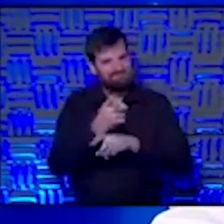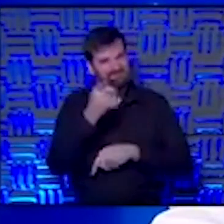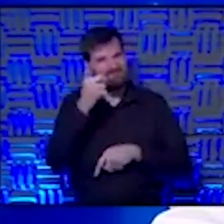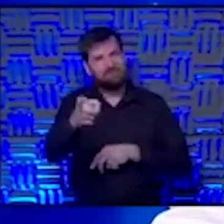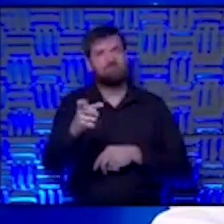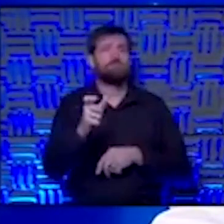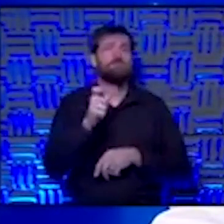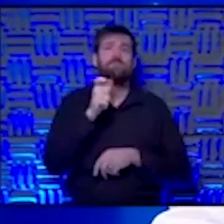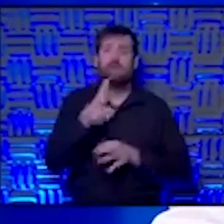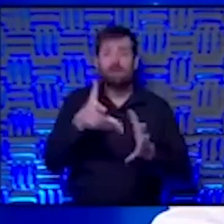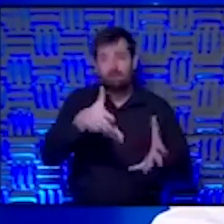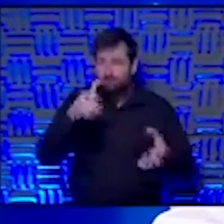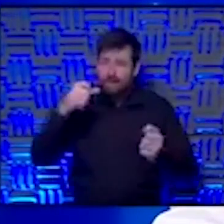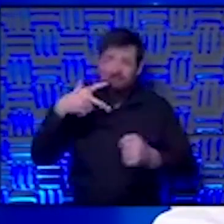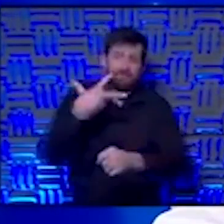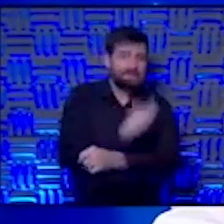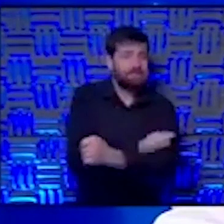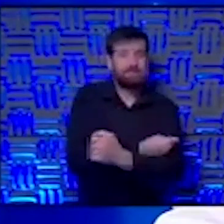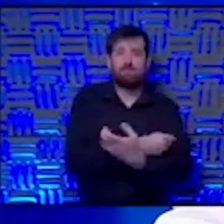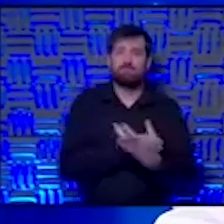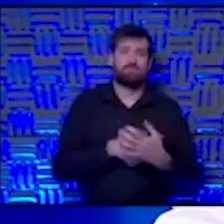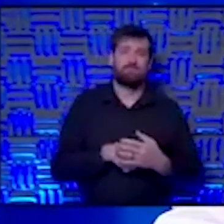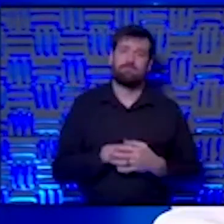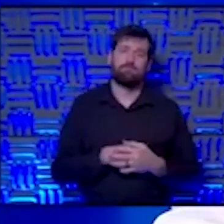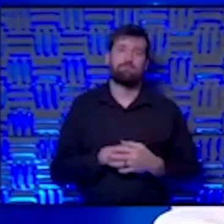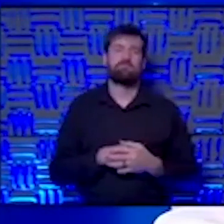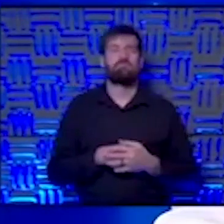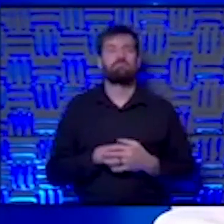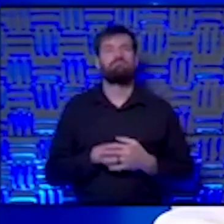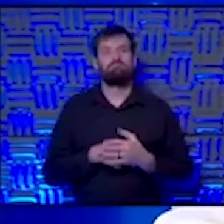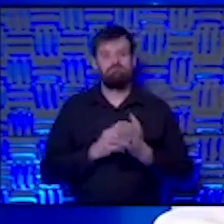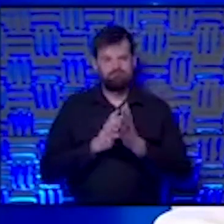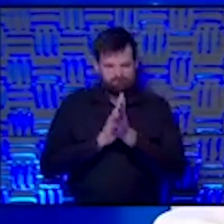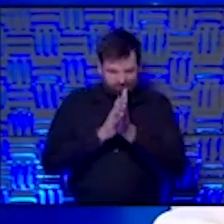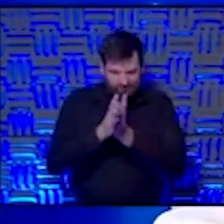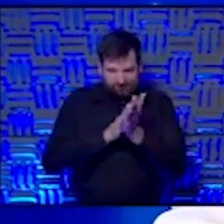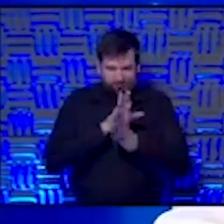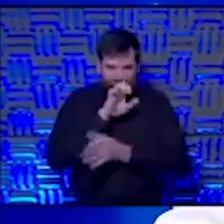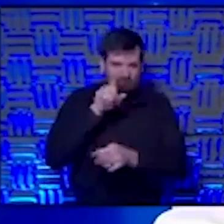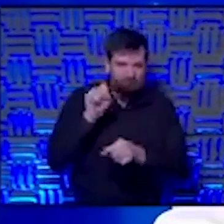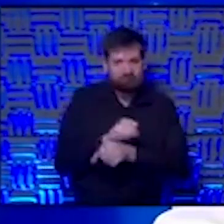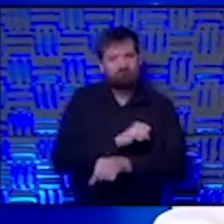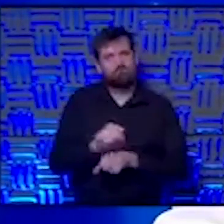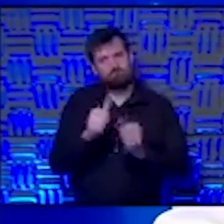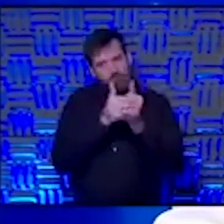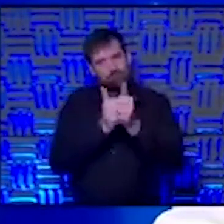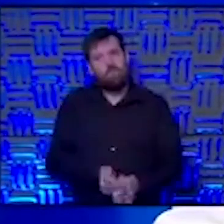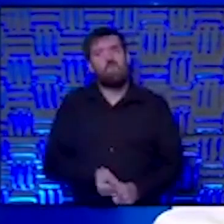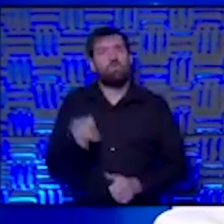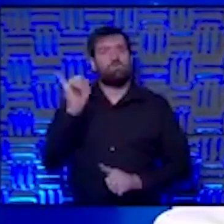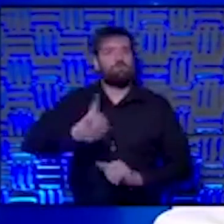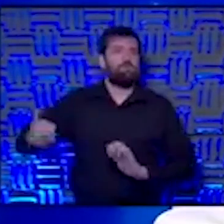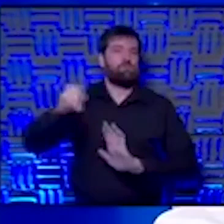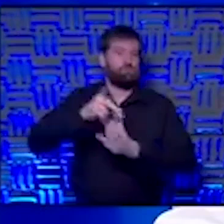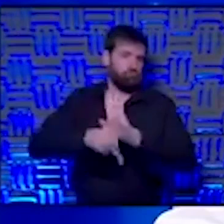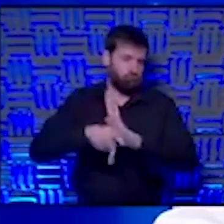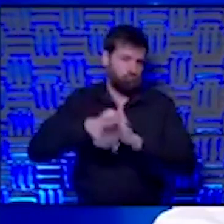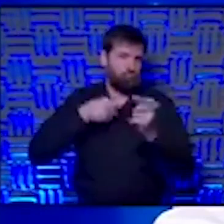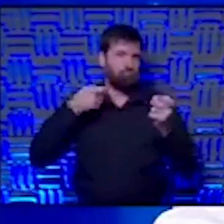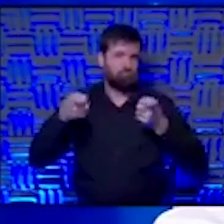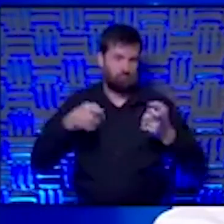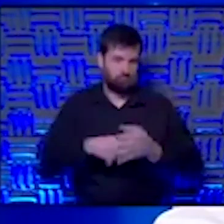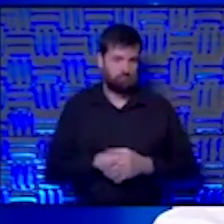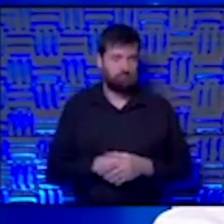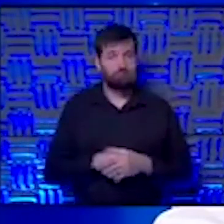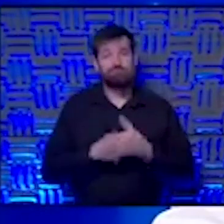It's not how fast you get the vaccine. It's how vigilant you are with following the rules of infection control,